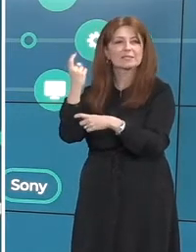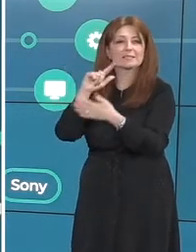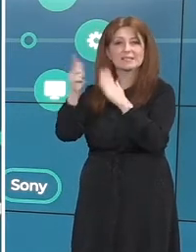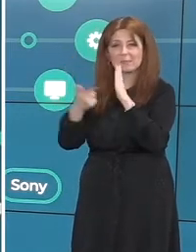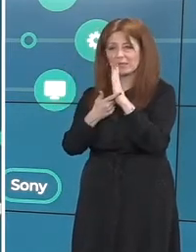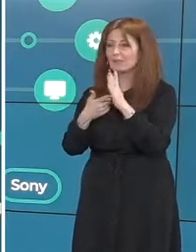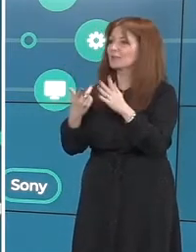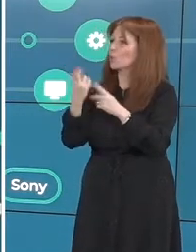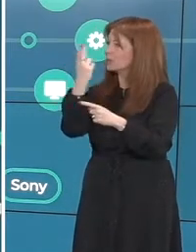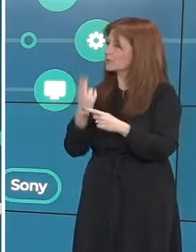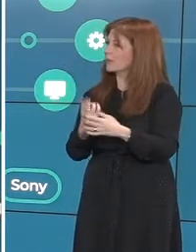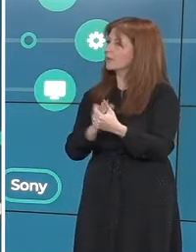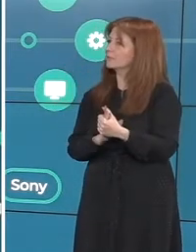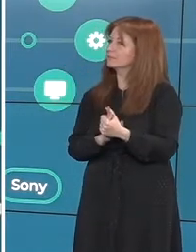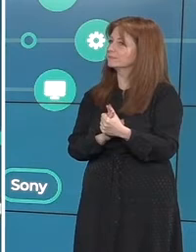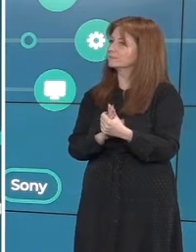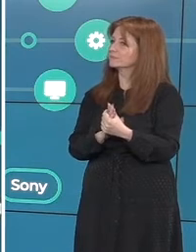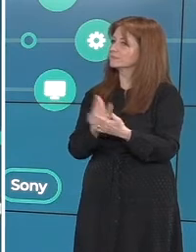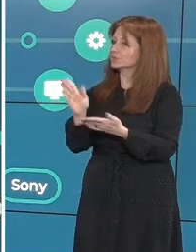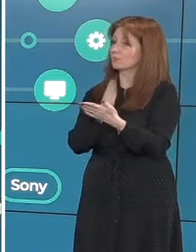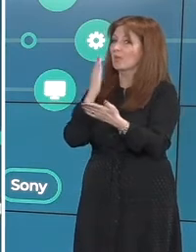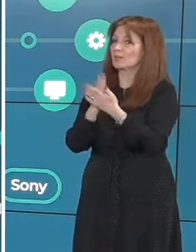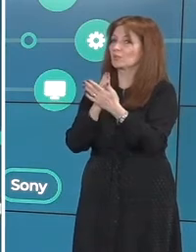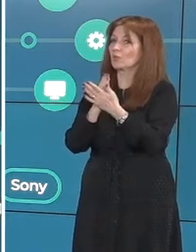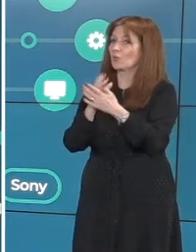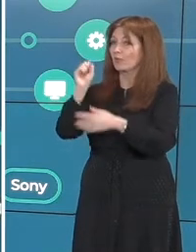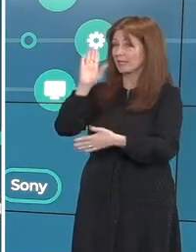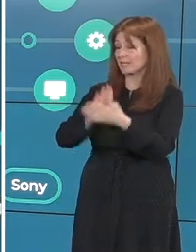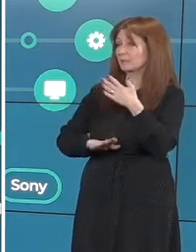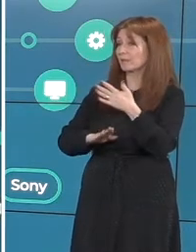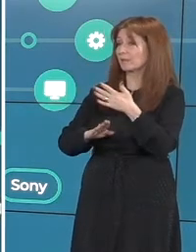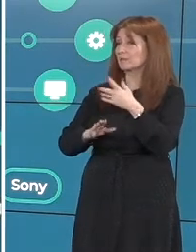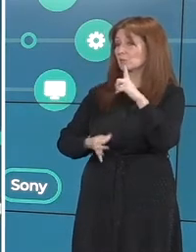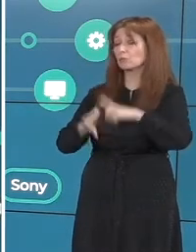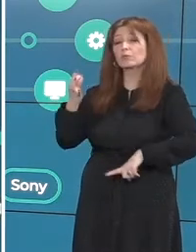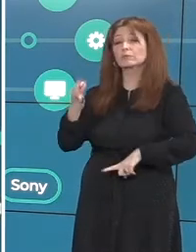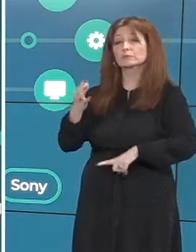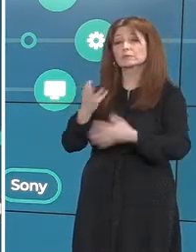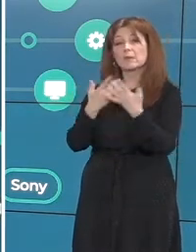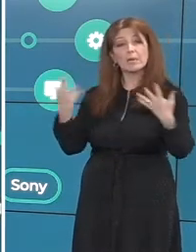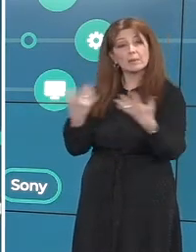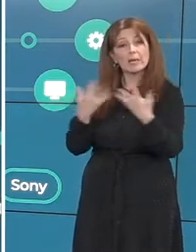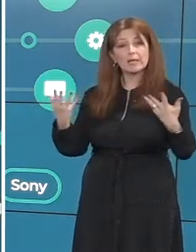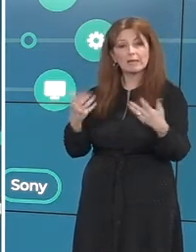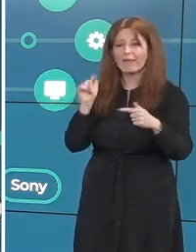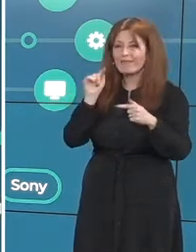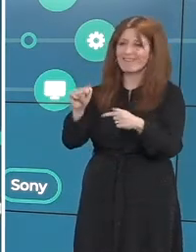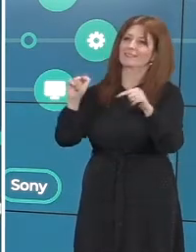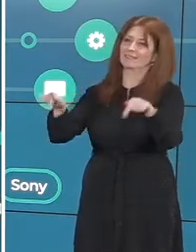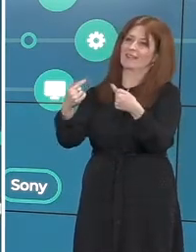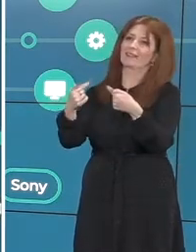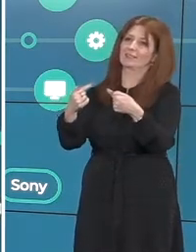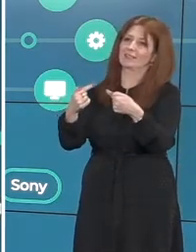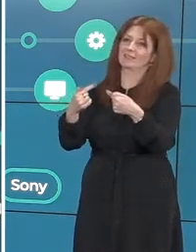inclusive design to ensure it's a great experience for a greater number of people? So that's a far more challenging thing to do for